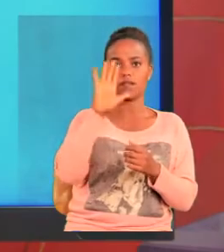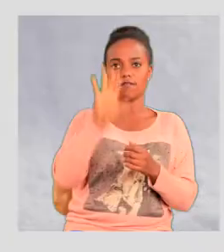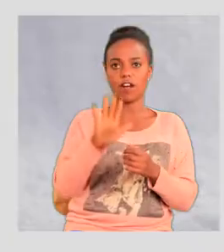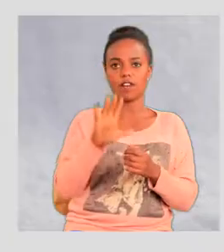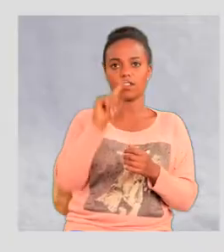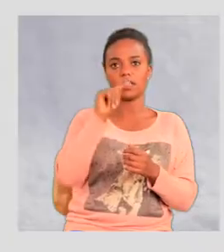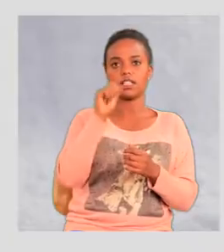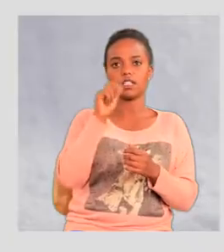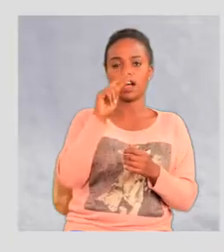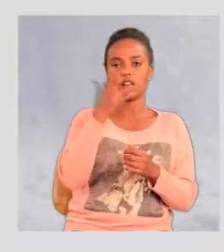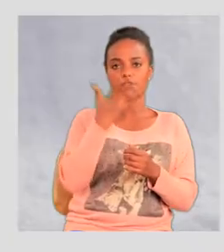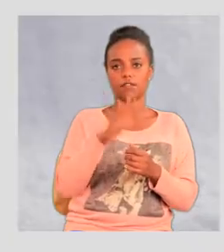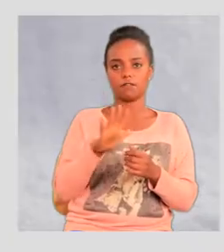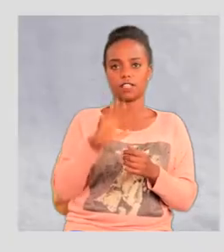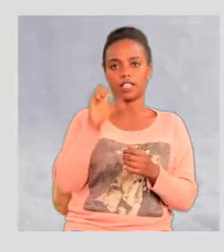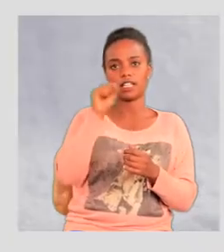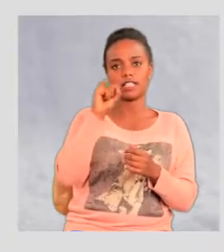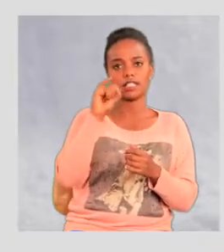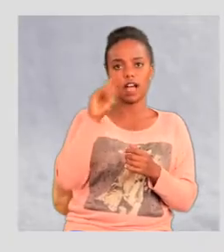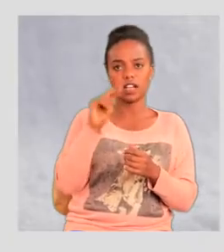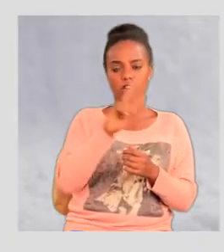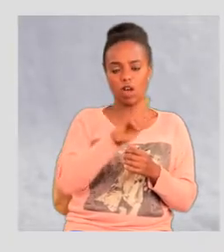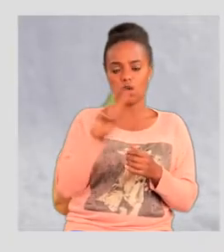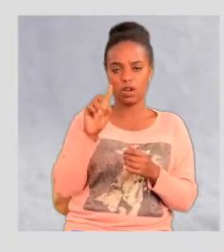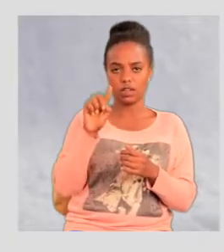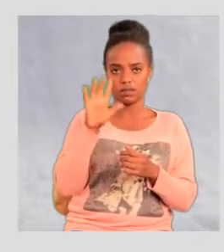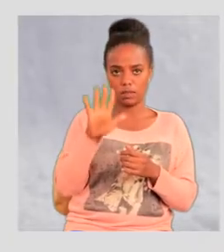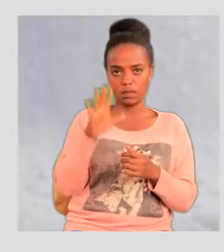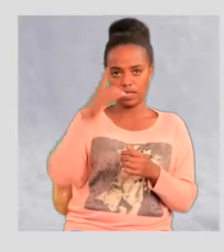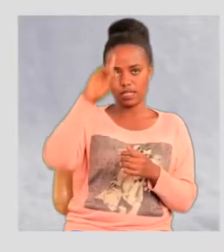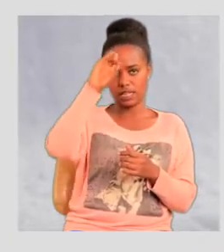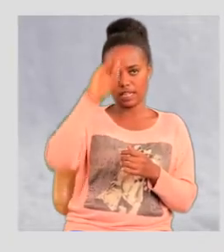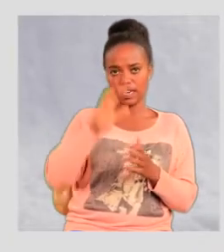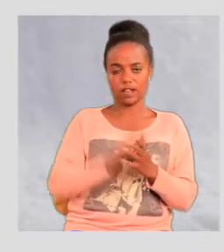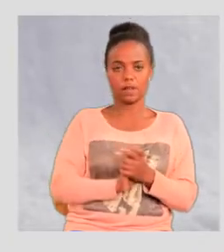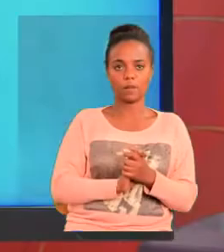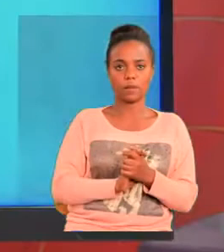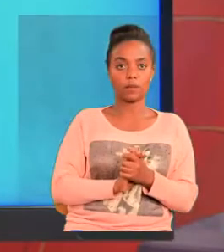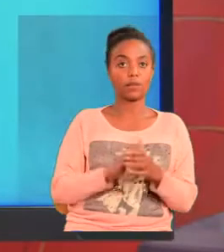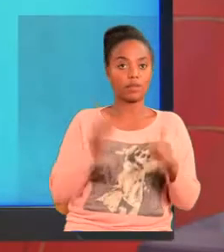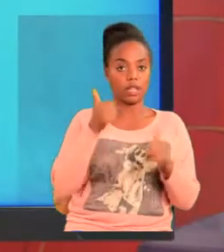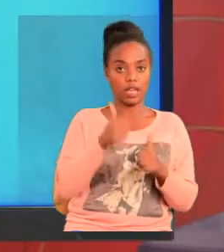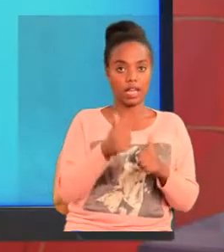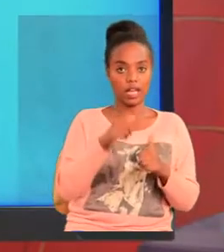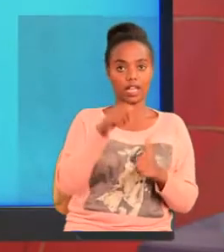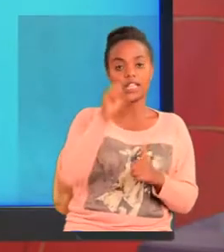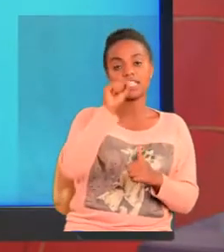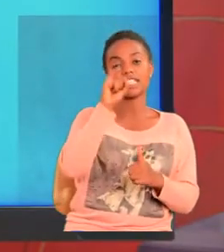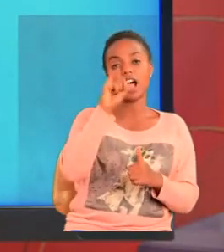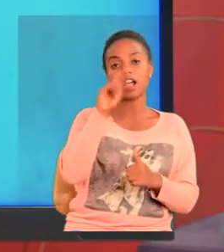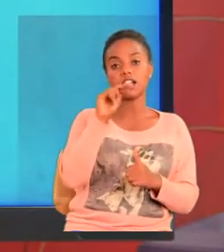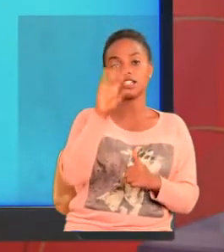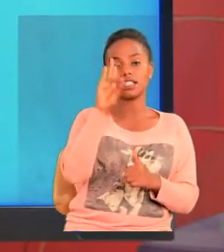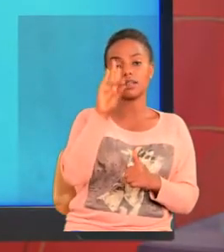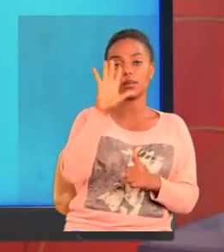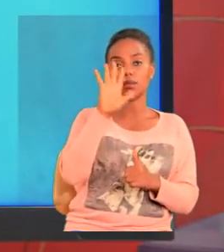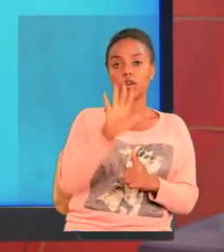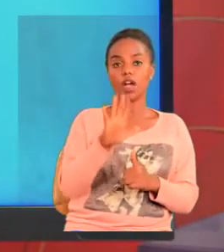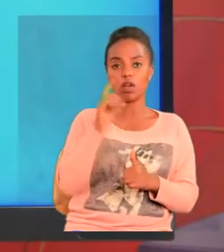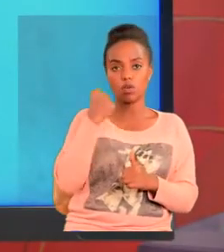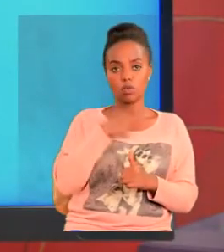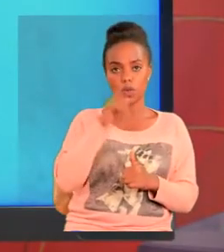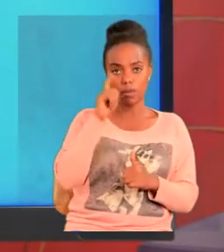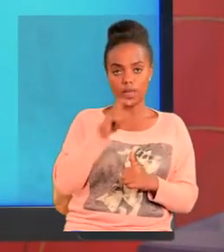sine 22.5 degree. Let's start from this one. To find sine 75, we need to write